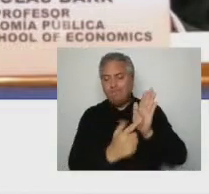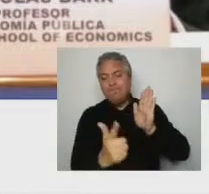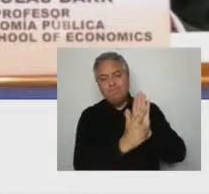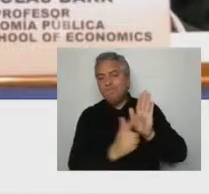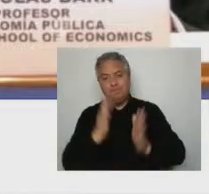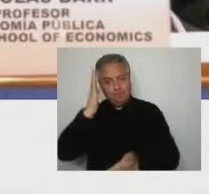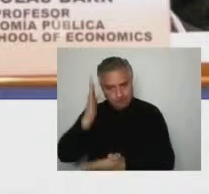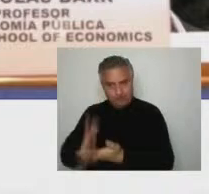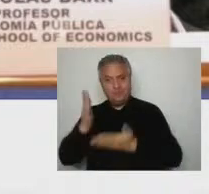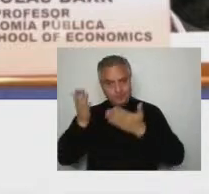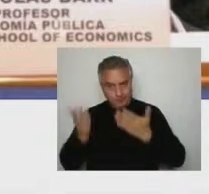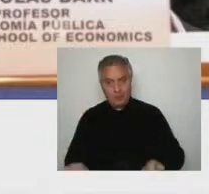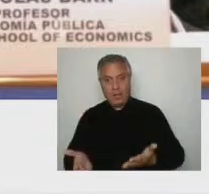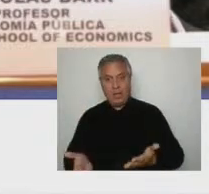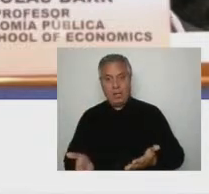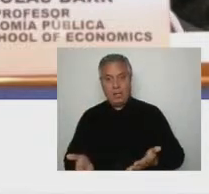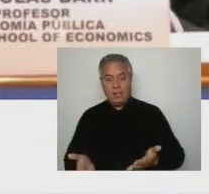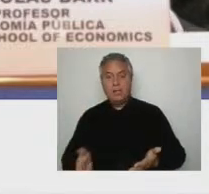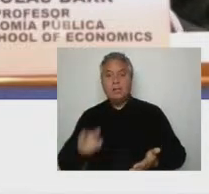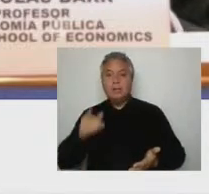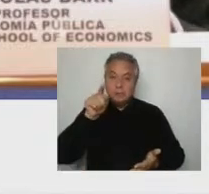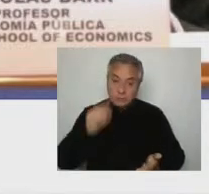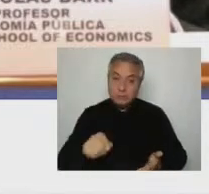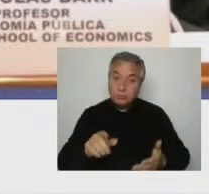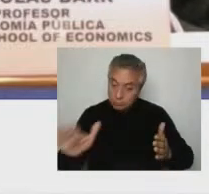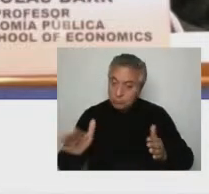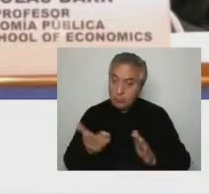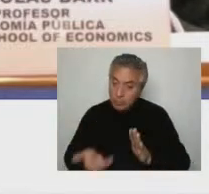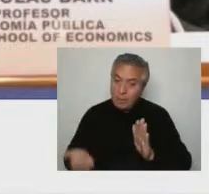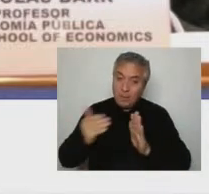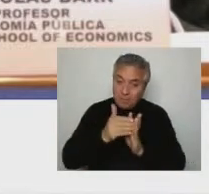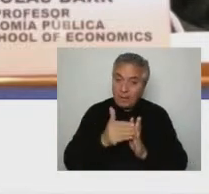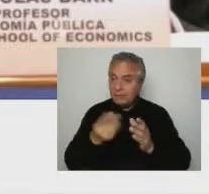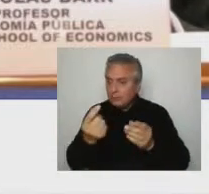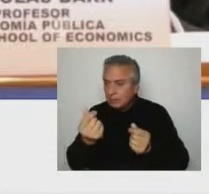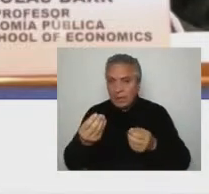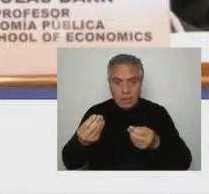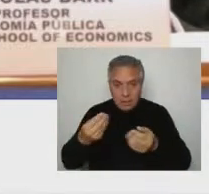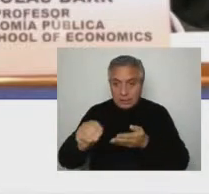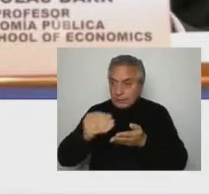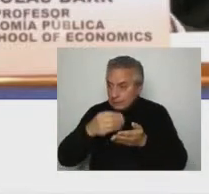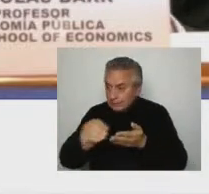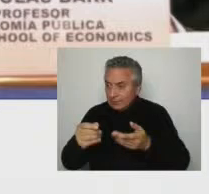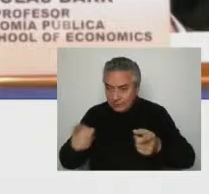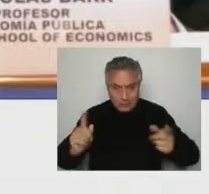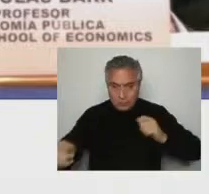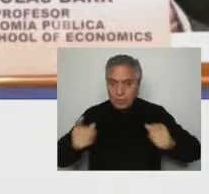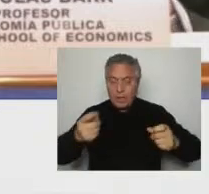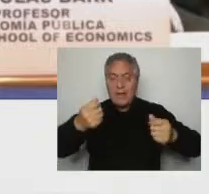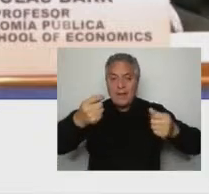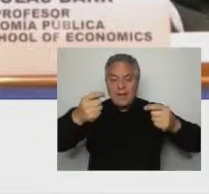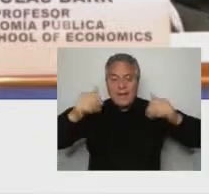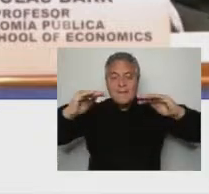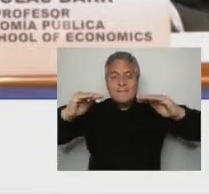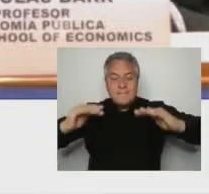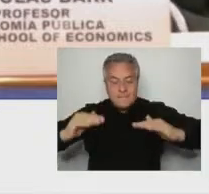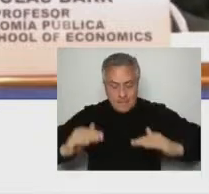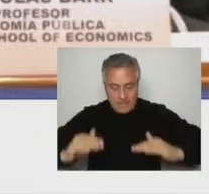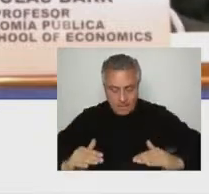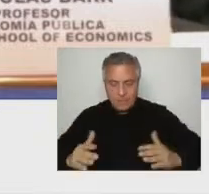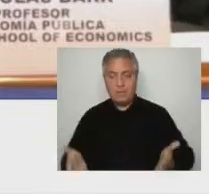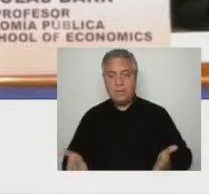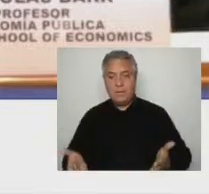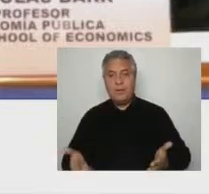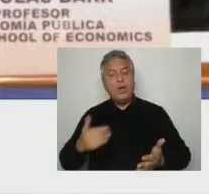keeping administrative costs low. And what I want to do is to talk about an example. Now, my